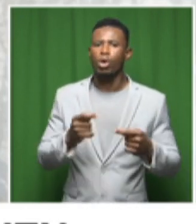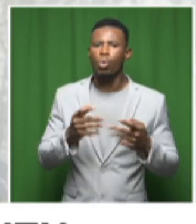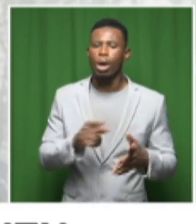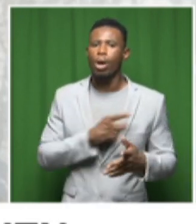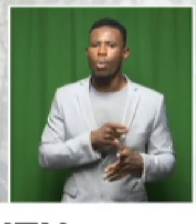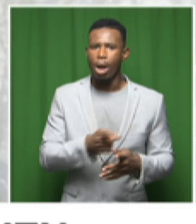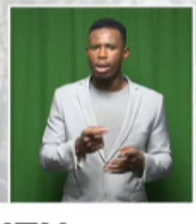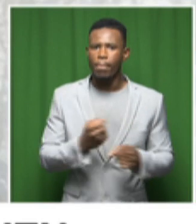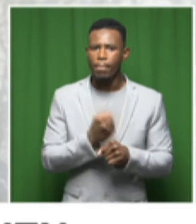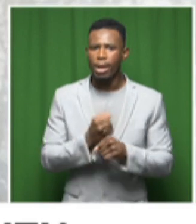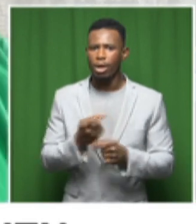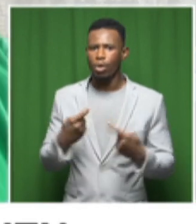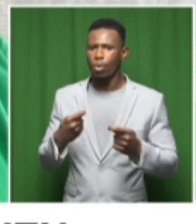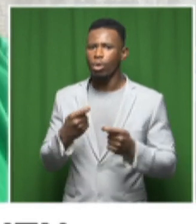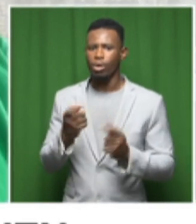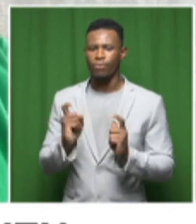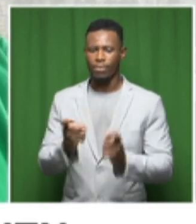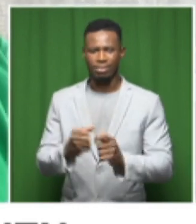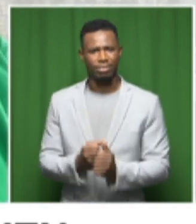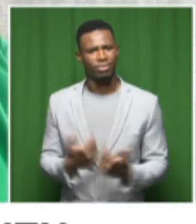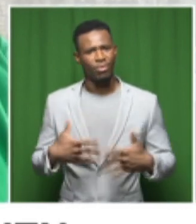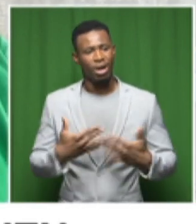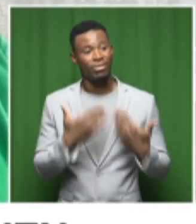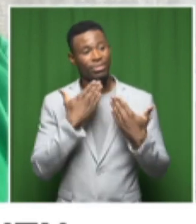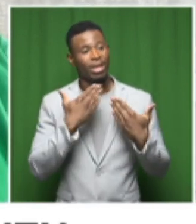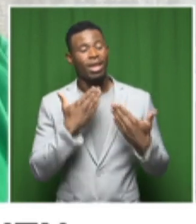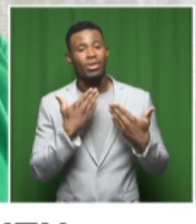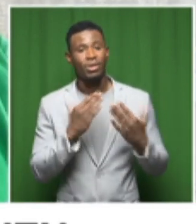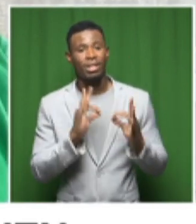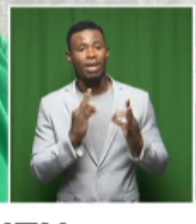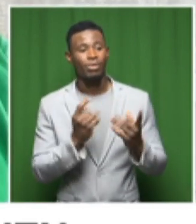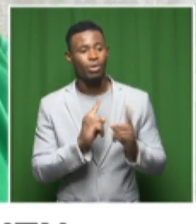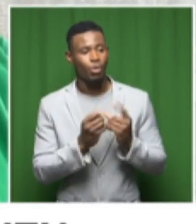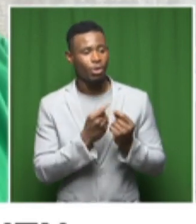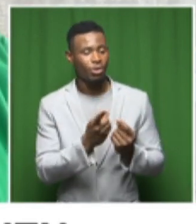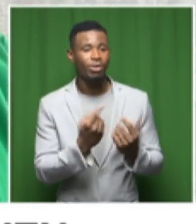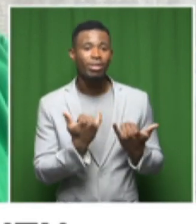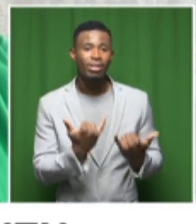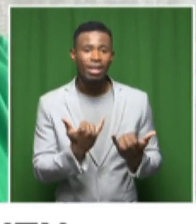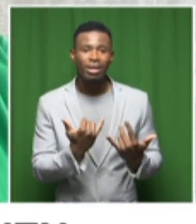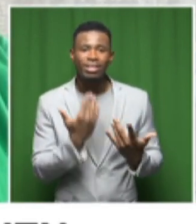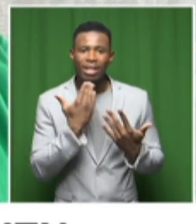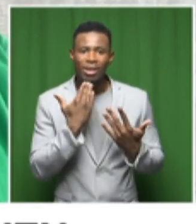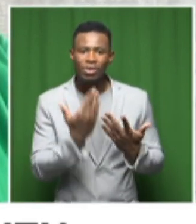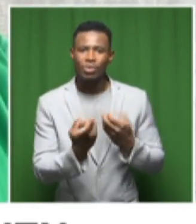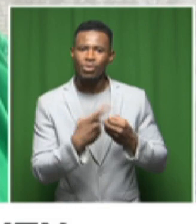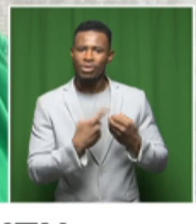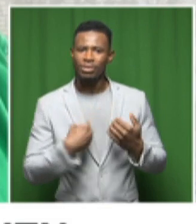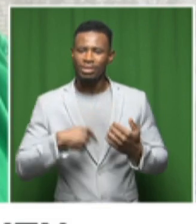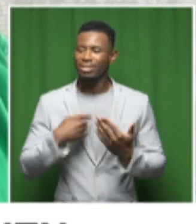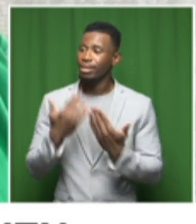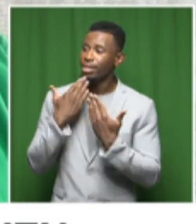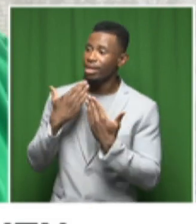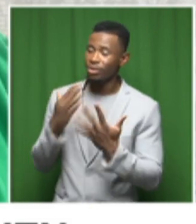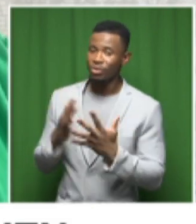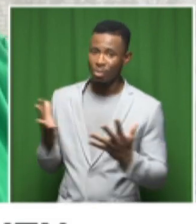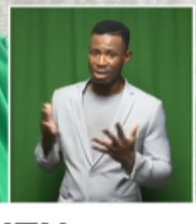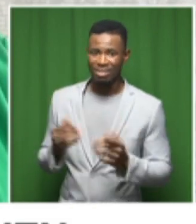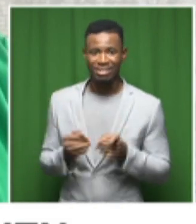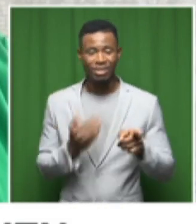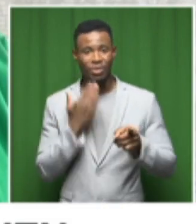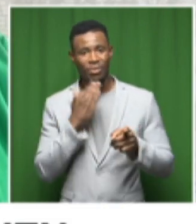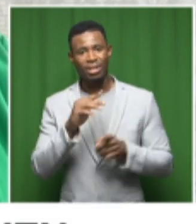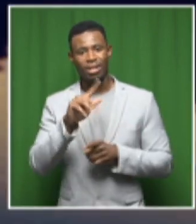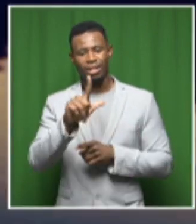cooking quicker. All right. Lethabo, lovely chatting to you. Thank you so much for joining us. Thank you so much. Thank you. That's Lethabo